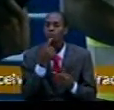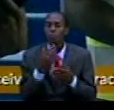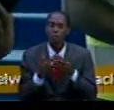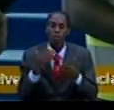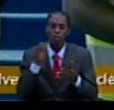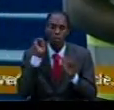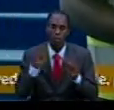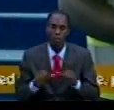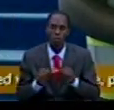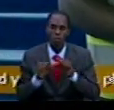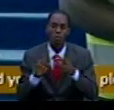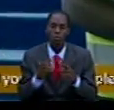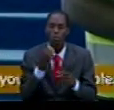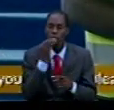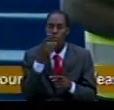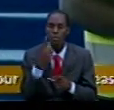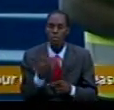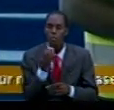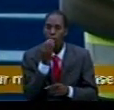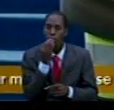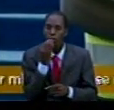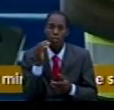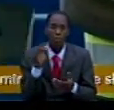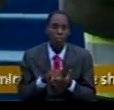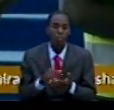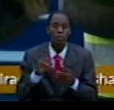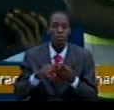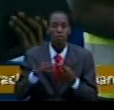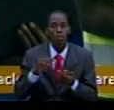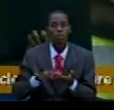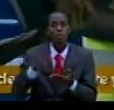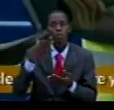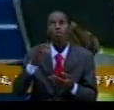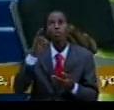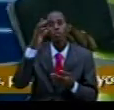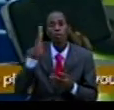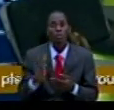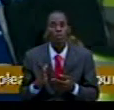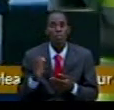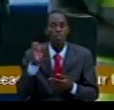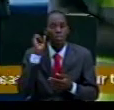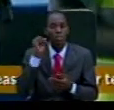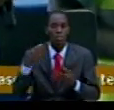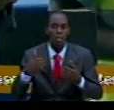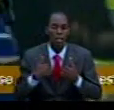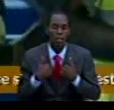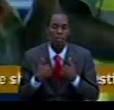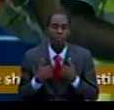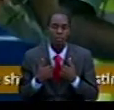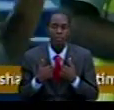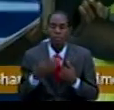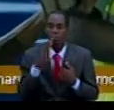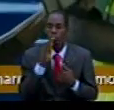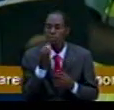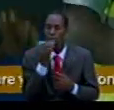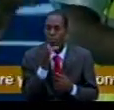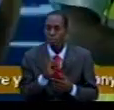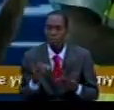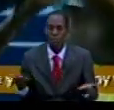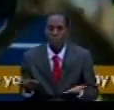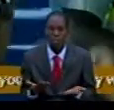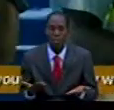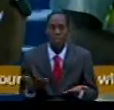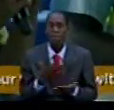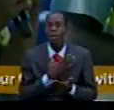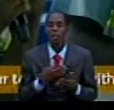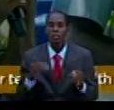again. But to the God, the glory of God, I've been eating here. Nothing happened to the lips. I've been yearning. In fact, I've been